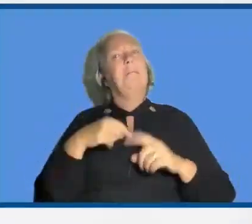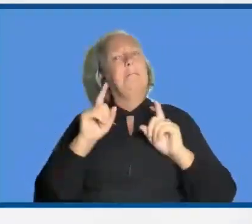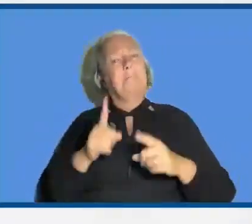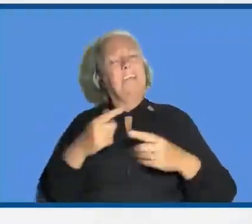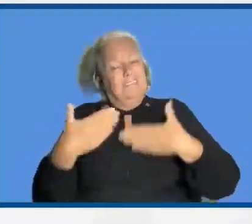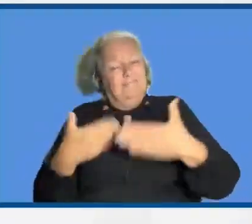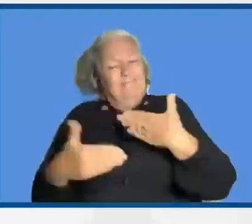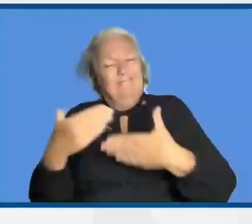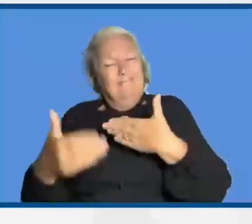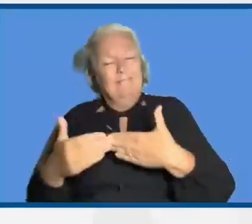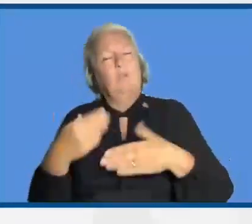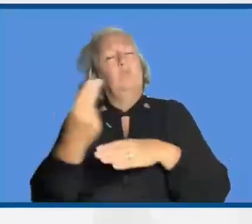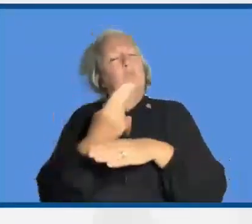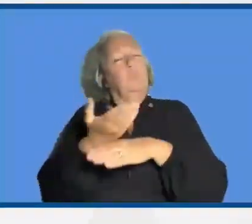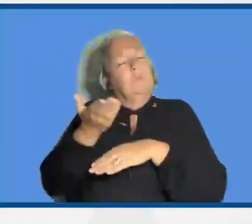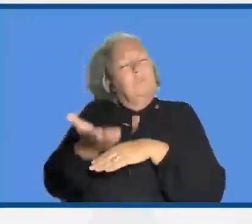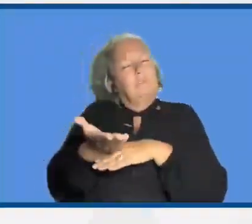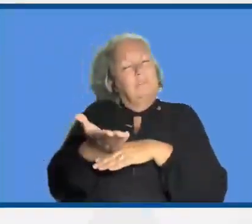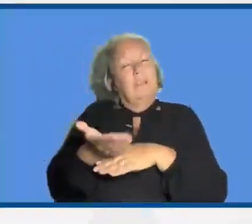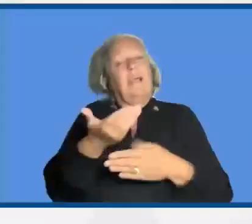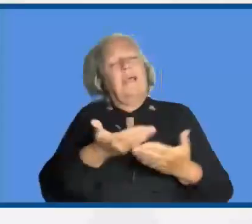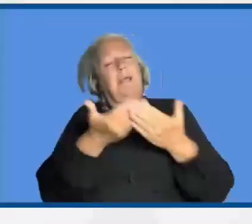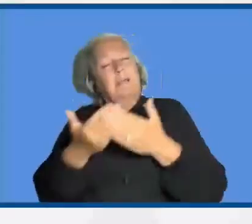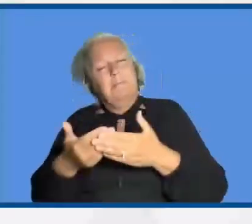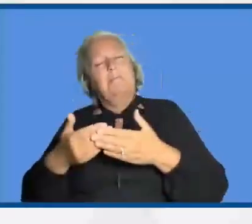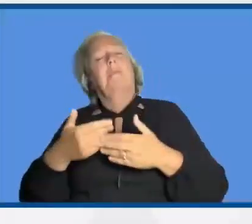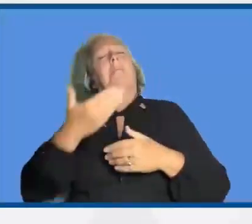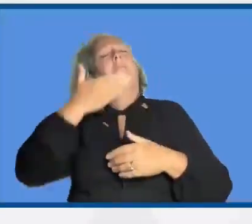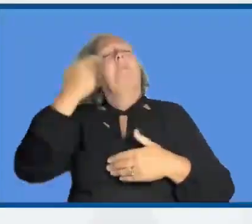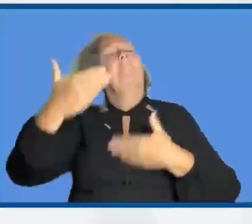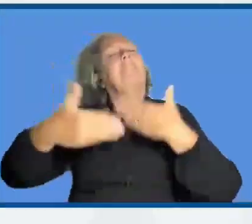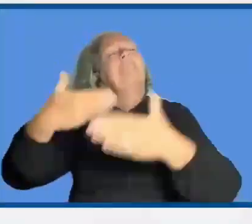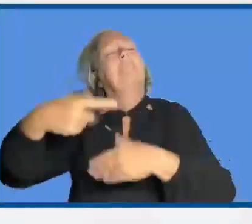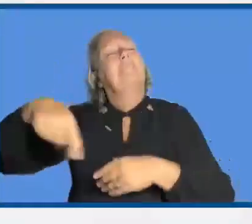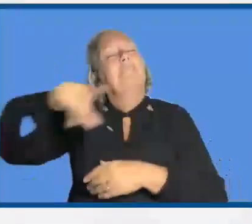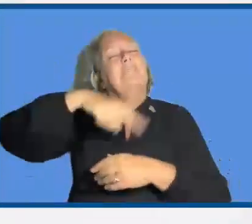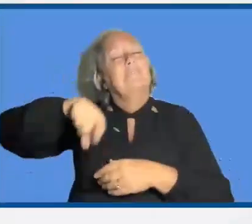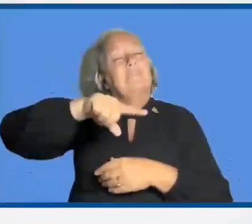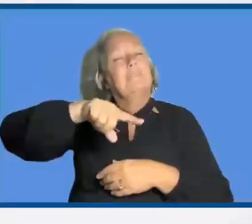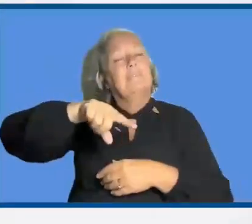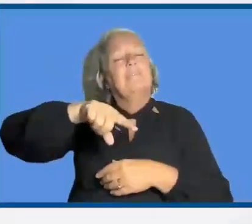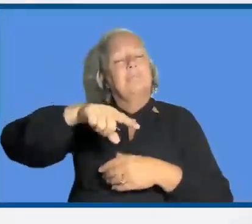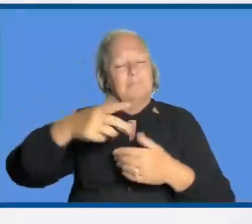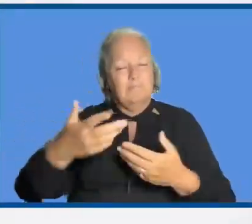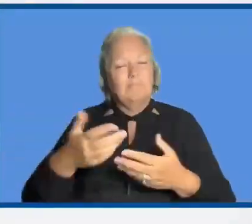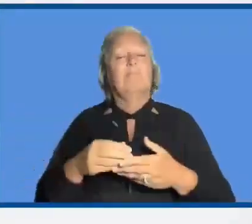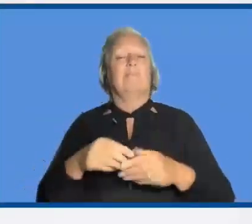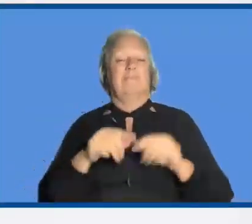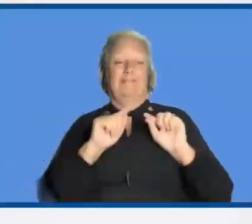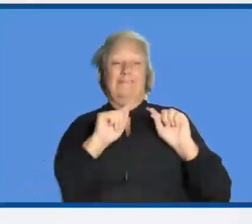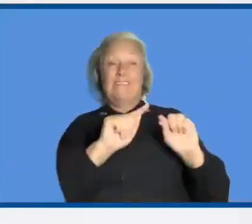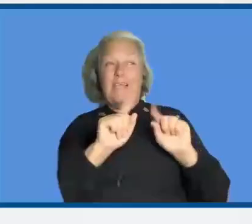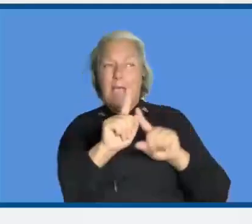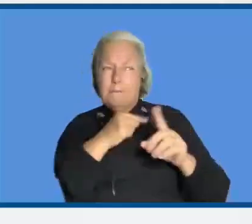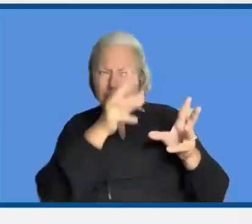will help us coexist in a better manner. So I believe that those lessons learned and those systems need